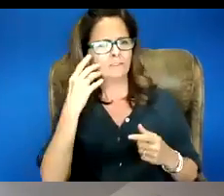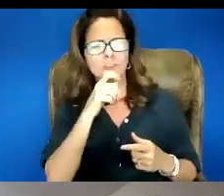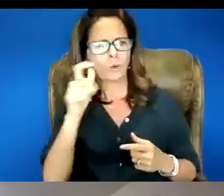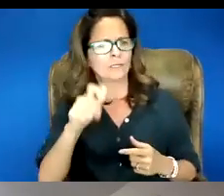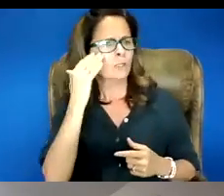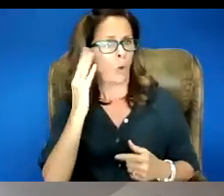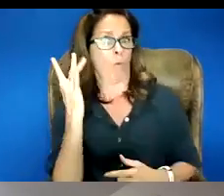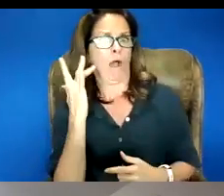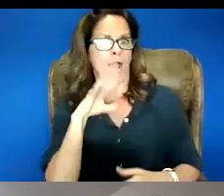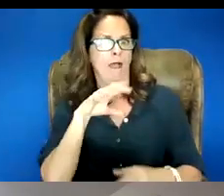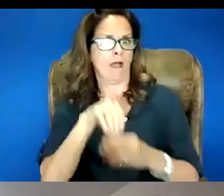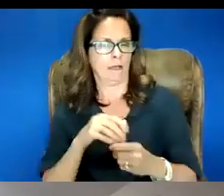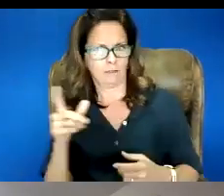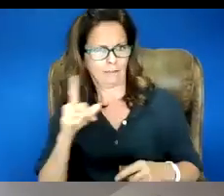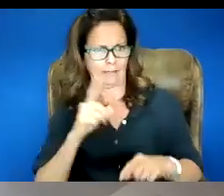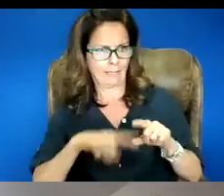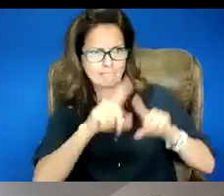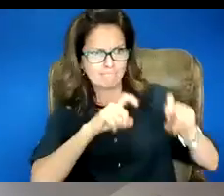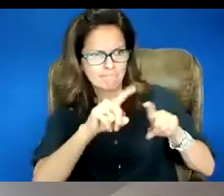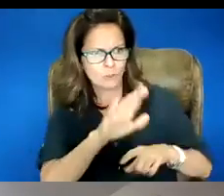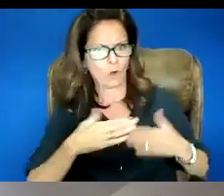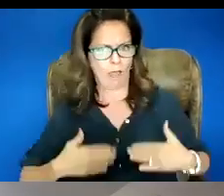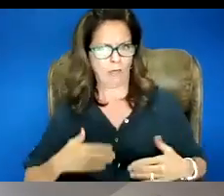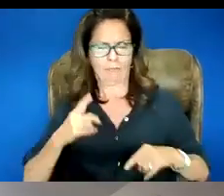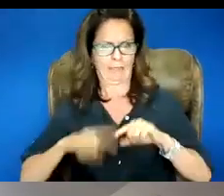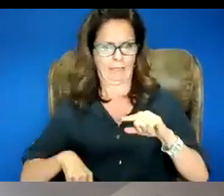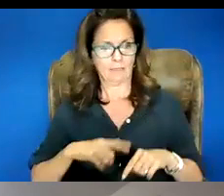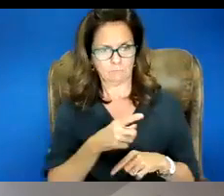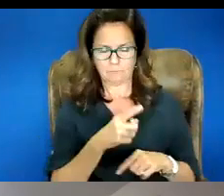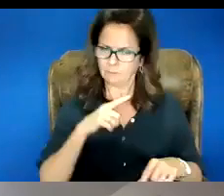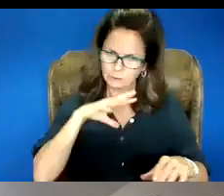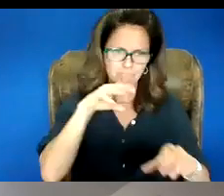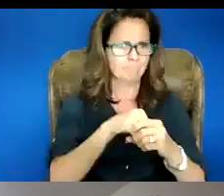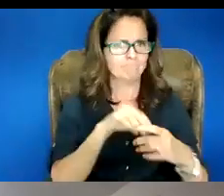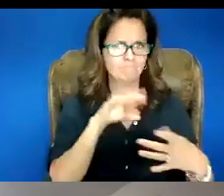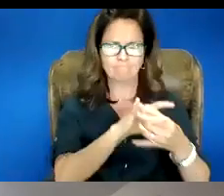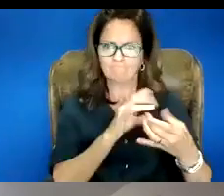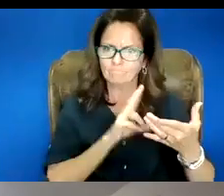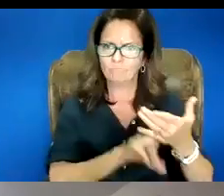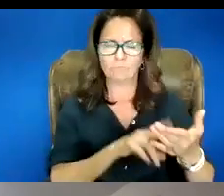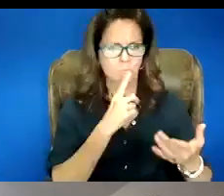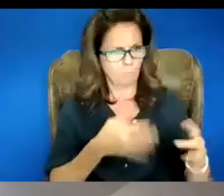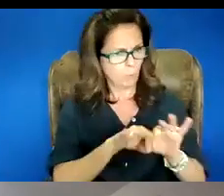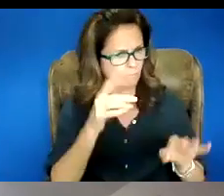your health, but you're in it, and it's an important thing for you, and you'd like to be able to fully participate